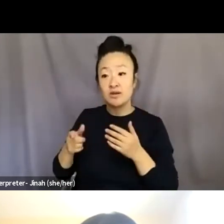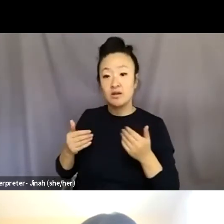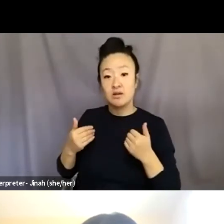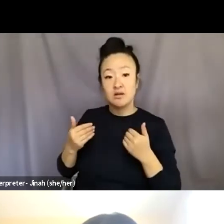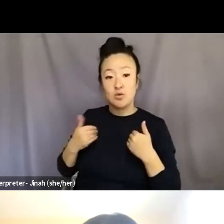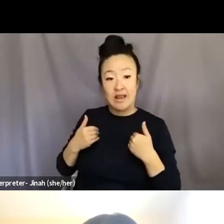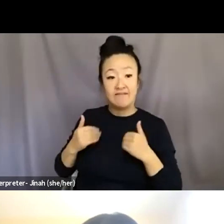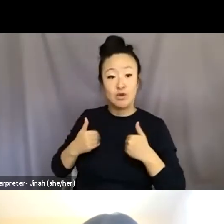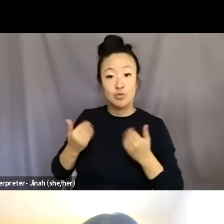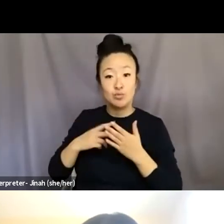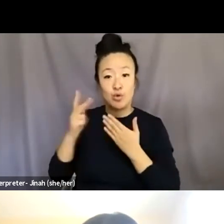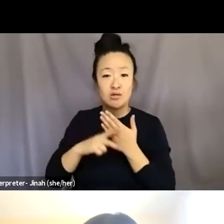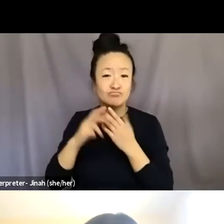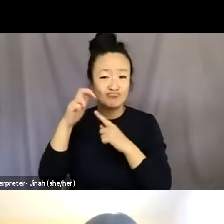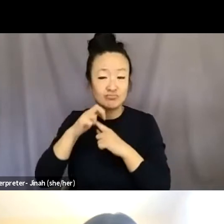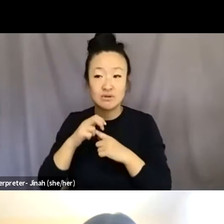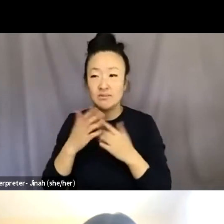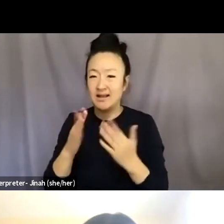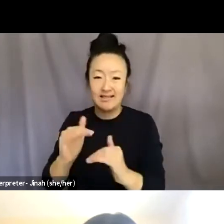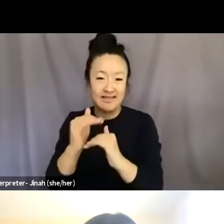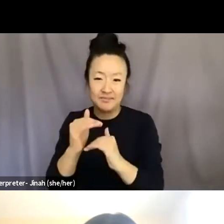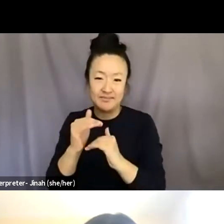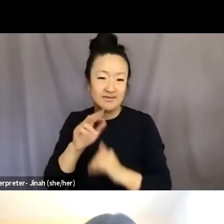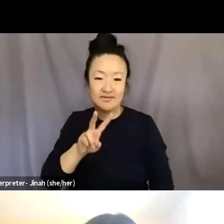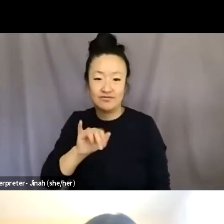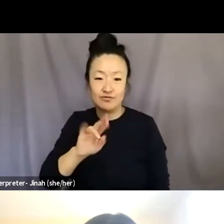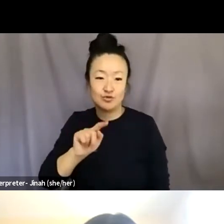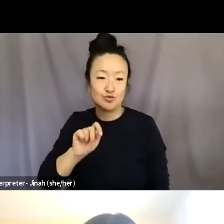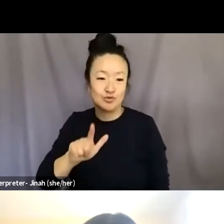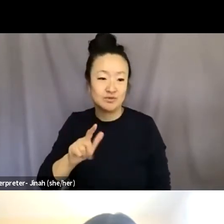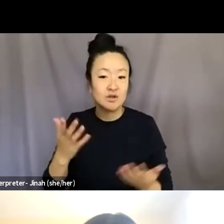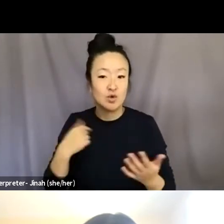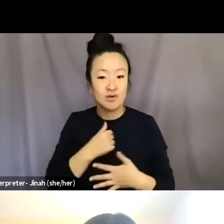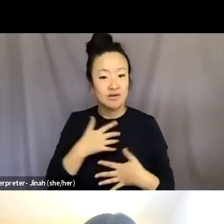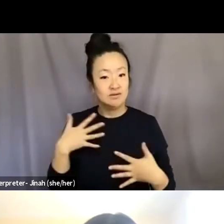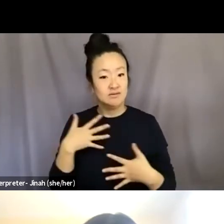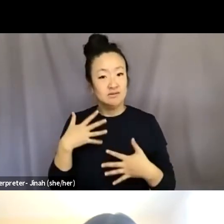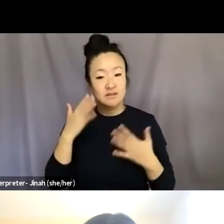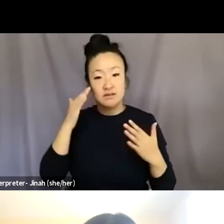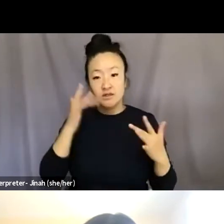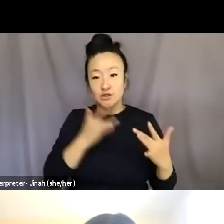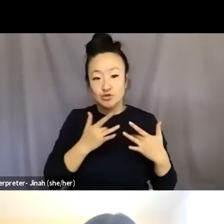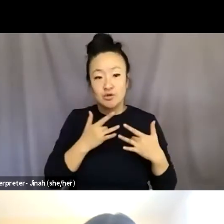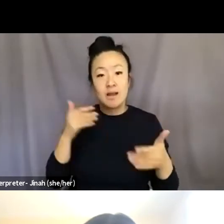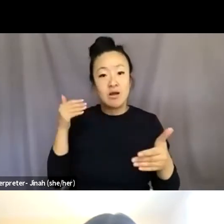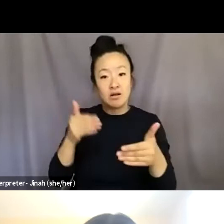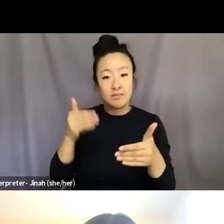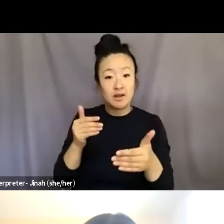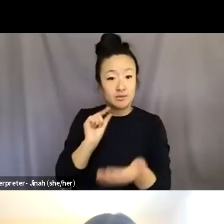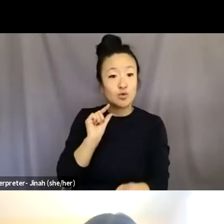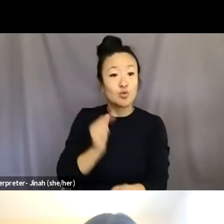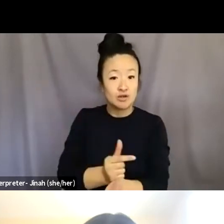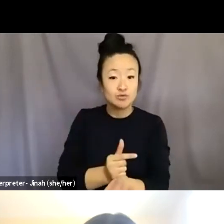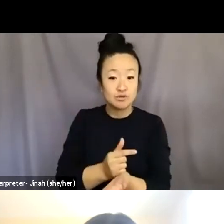but we can only do so much virtually as well. We're afraid about the upcoming graduation status as well,